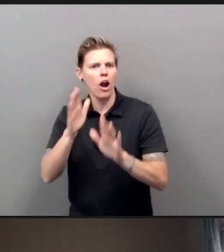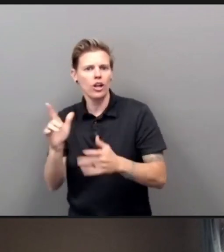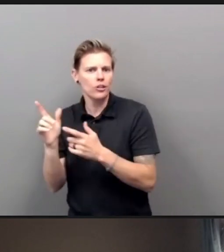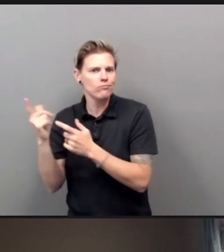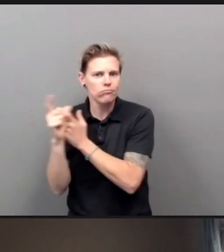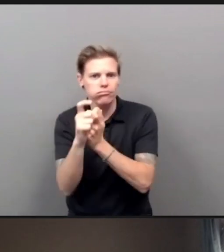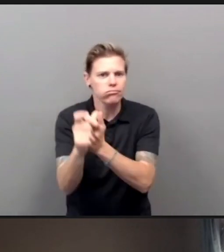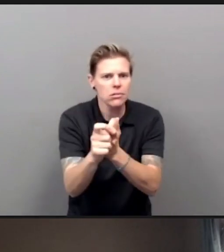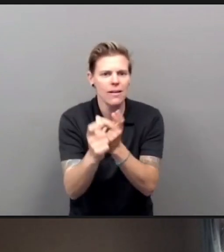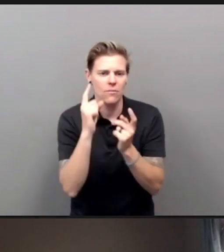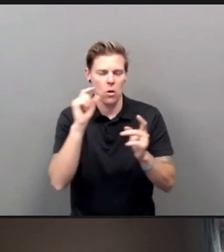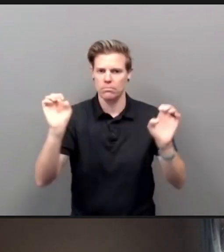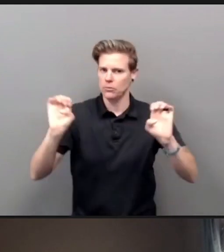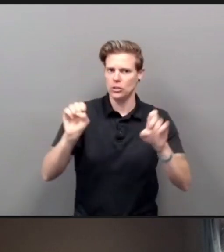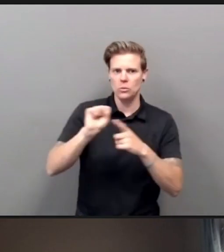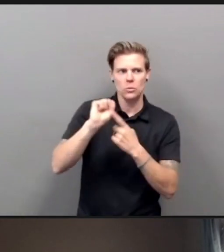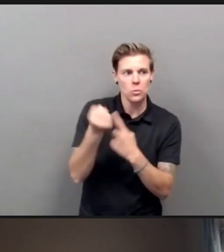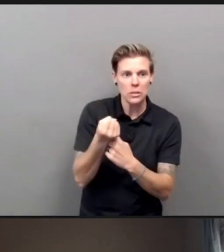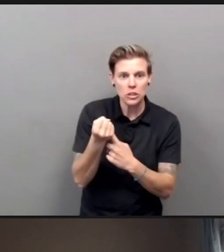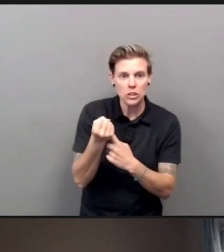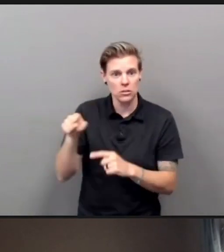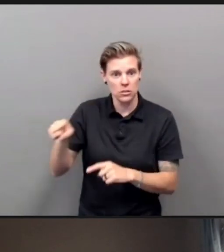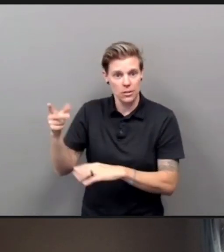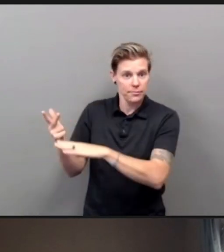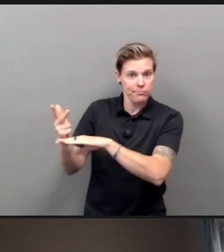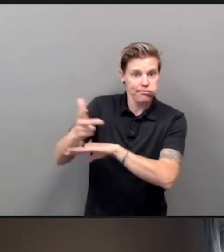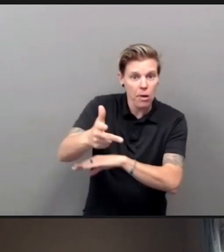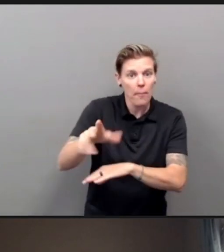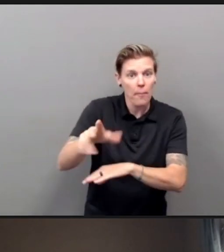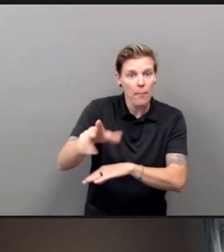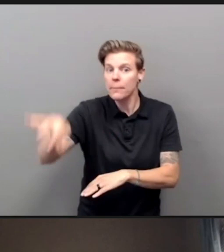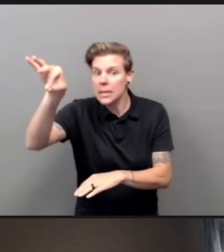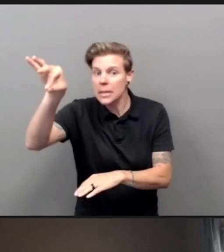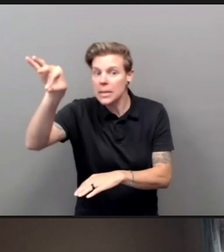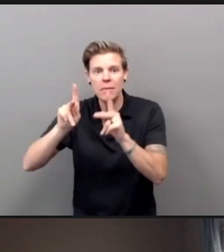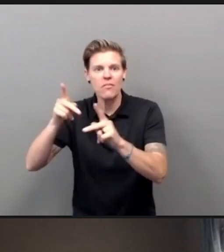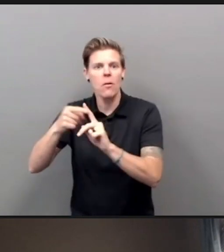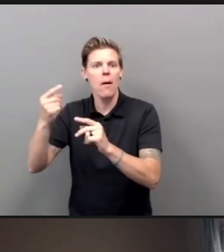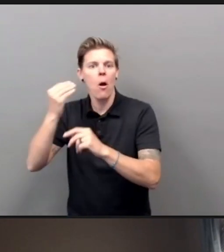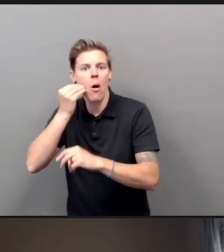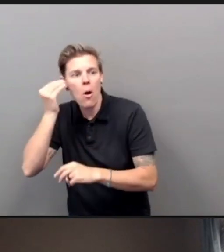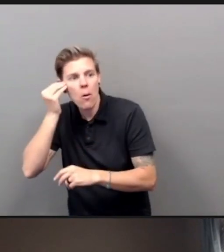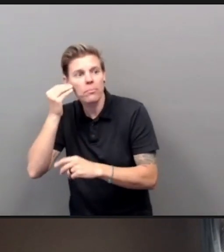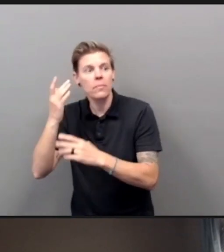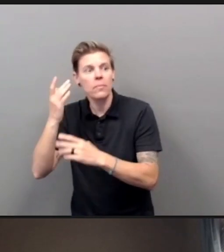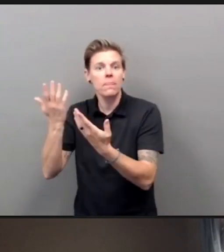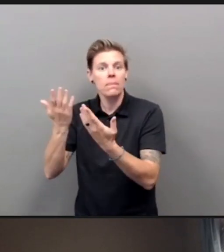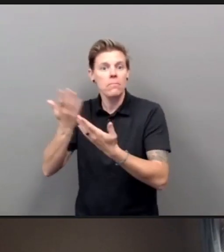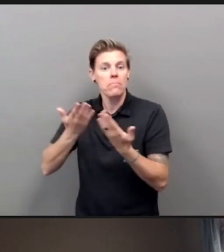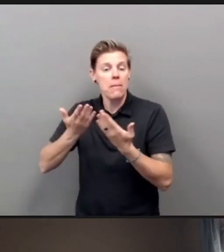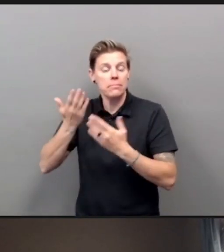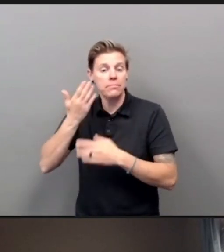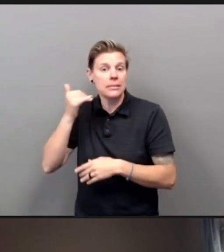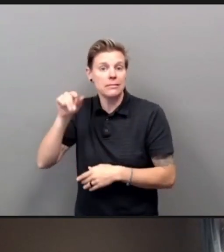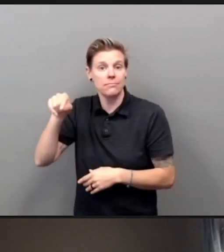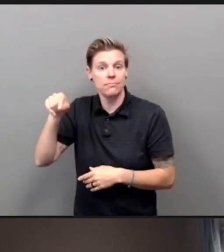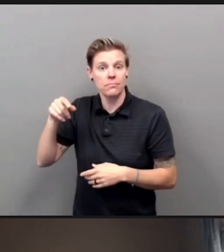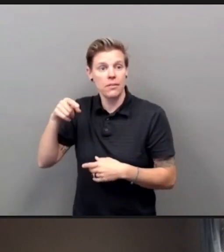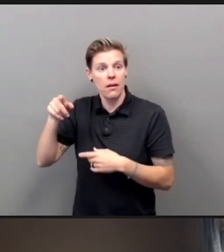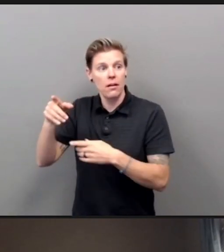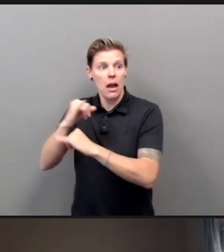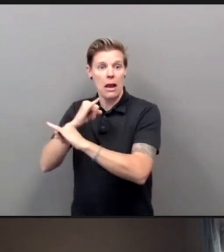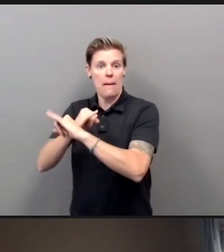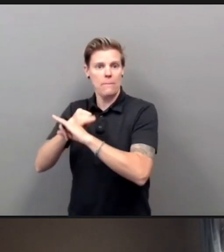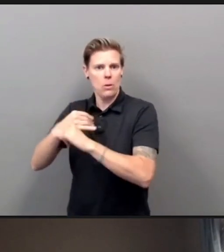up patients who may be immunocompromised, and then go into hospital settings, even though they're not paid by that hospital, to